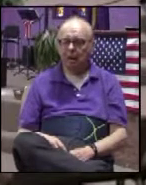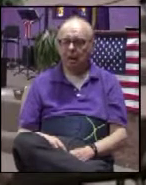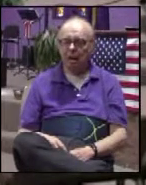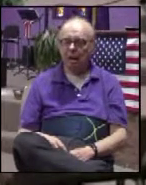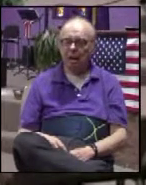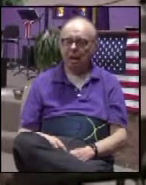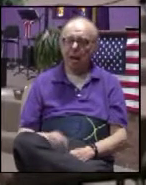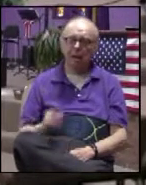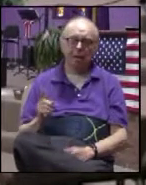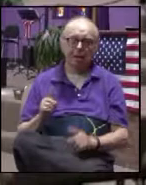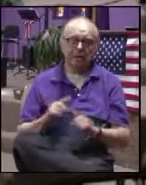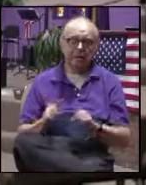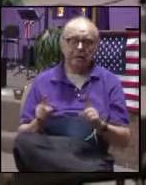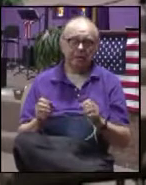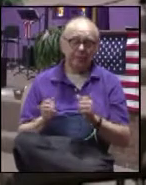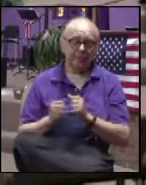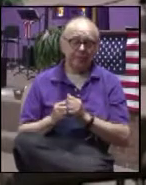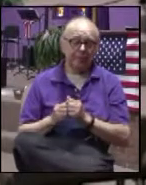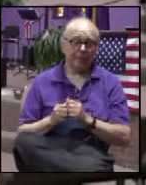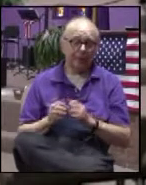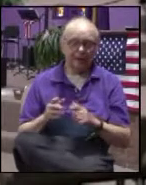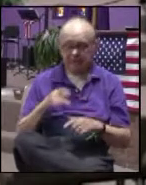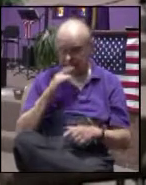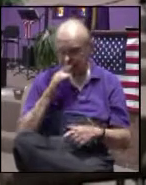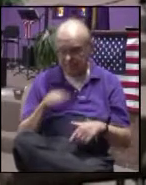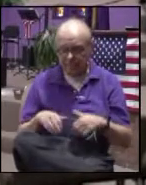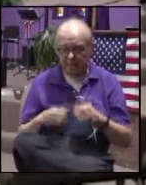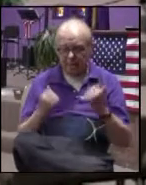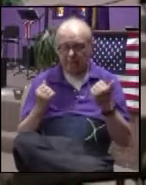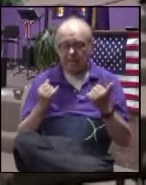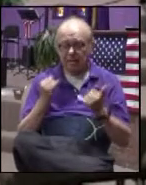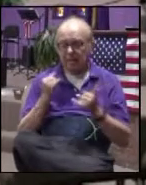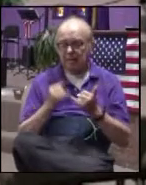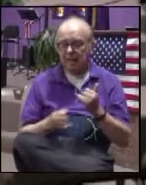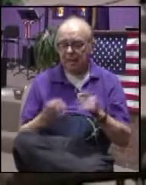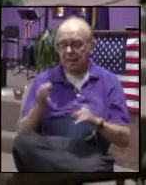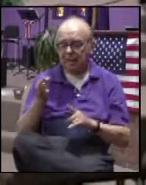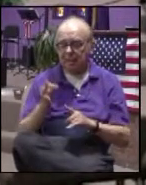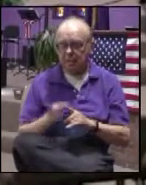that's made a difference in that kid's life in the last 9 months.